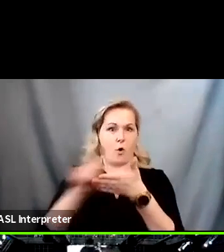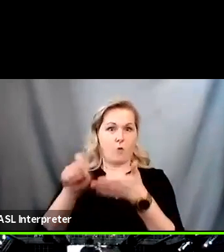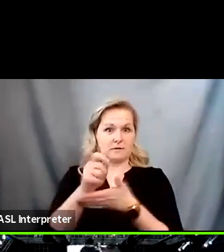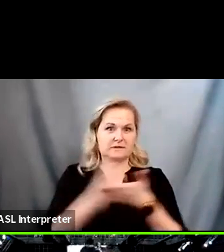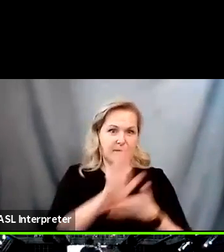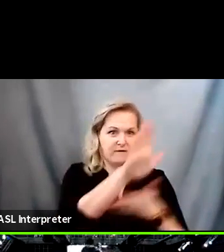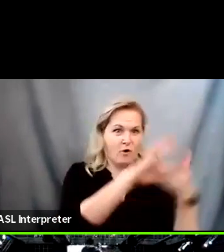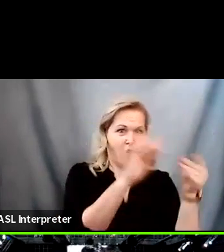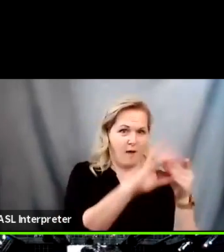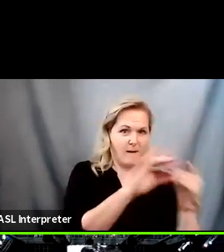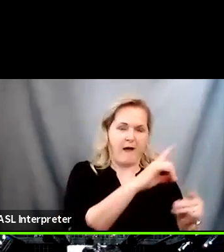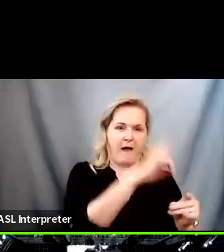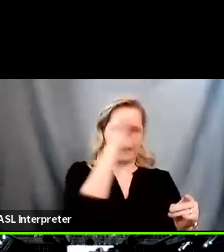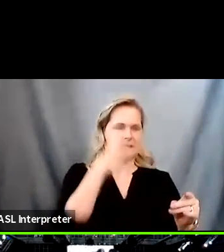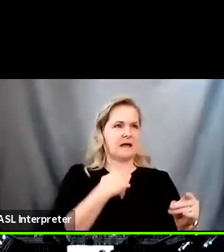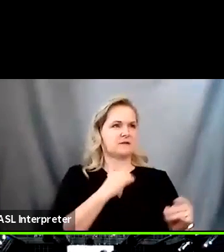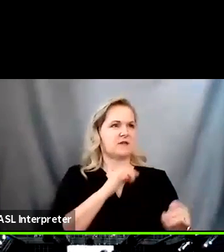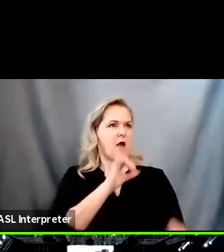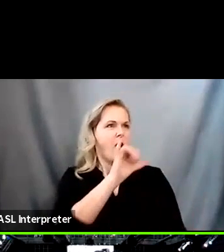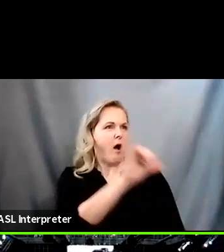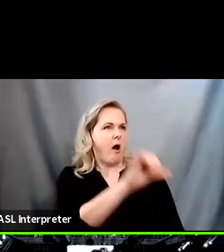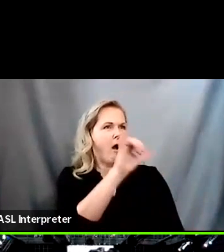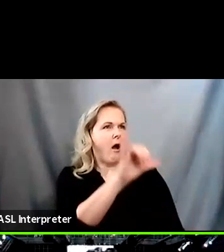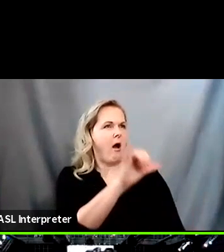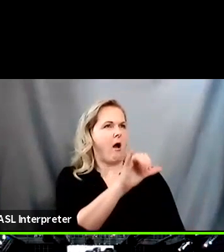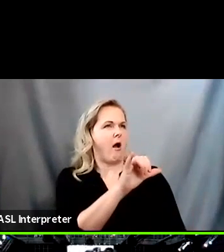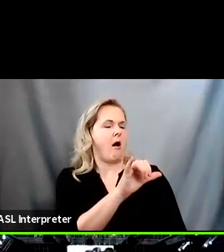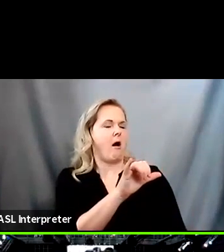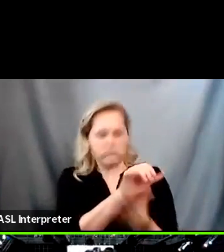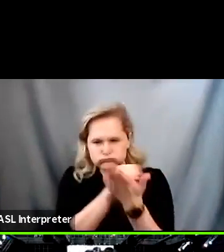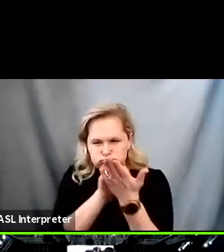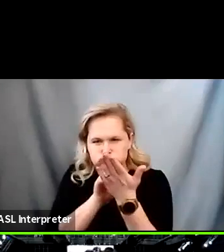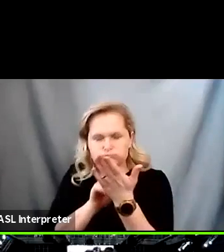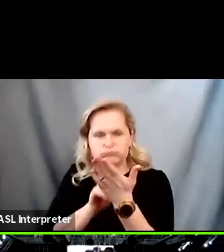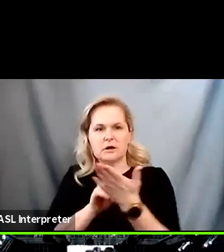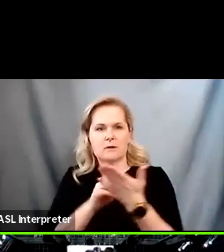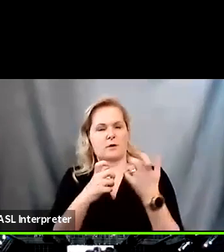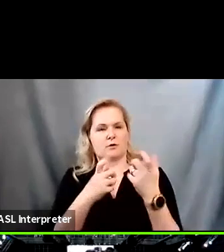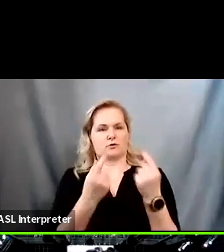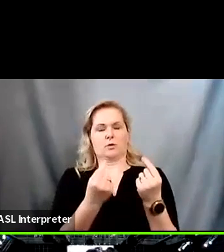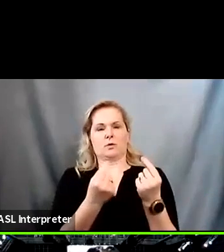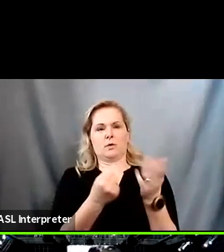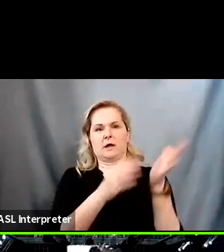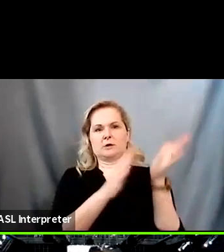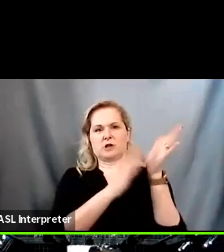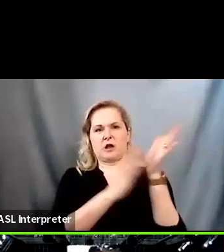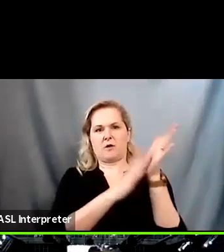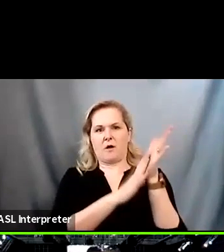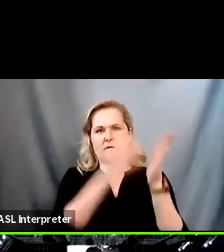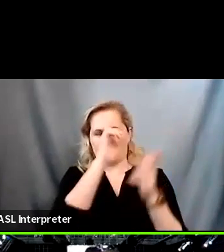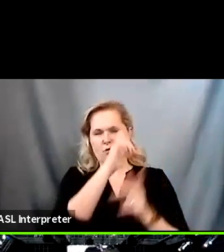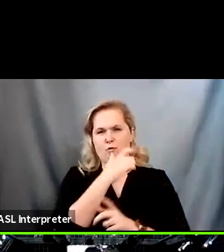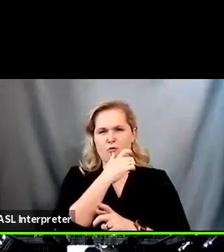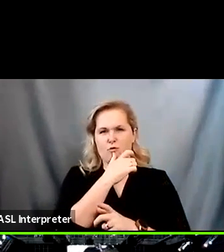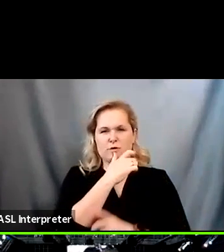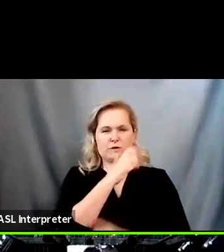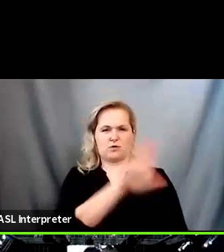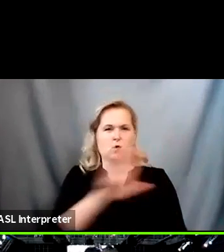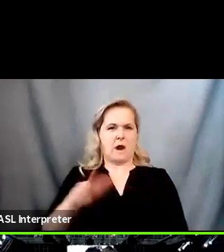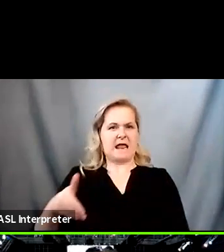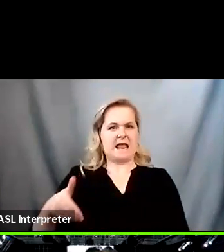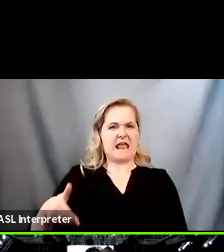stuff that you said because I liked it so much. And I just want to do a shout out for whoever's instinct it was